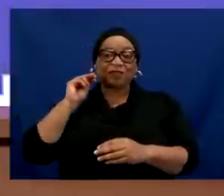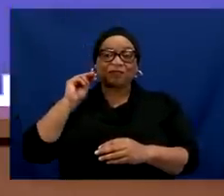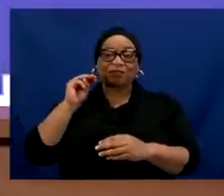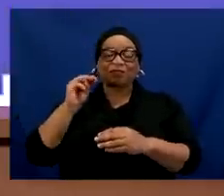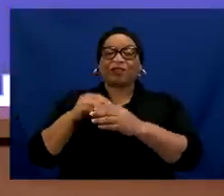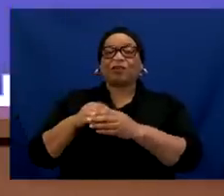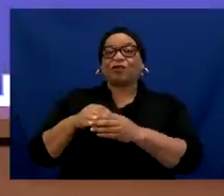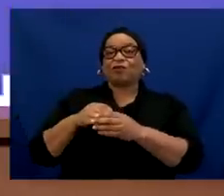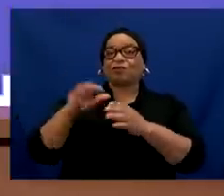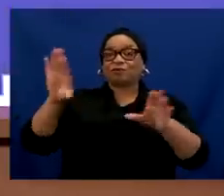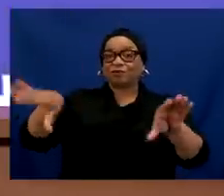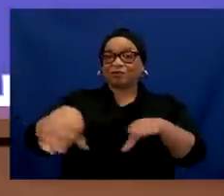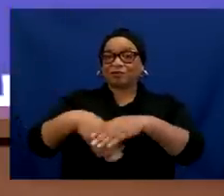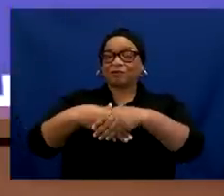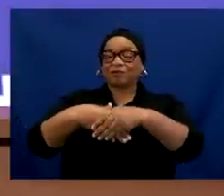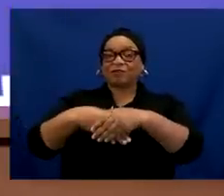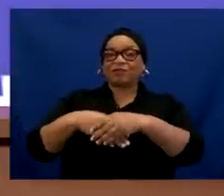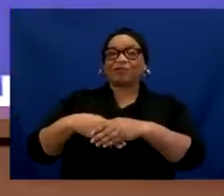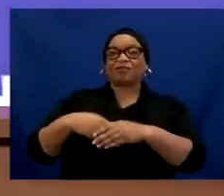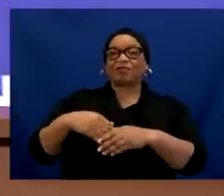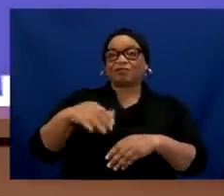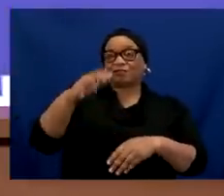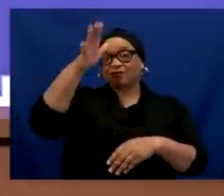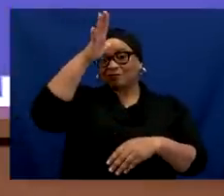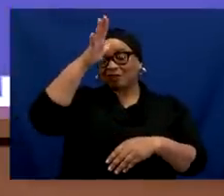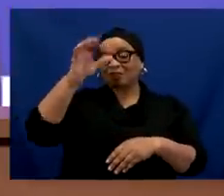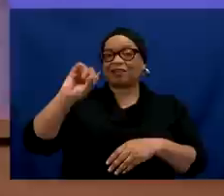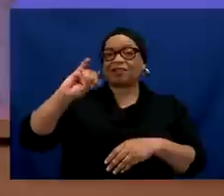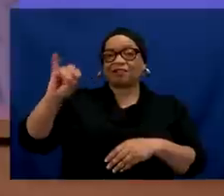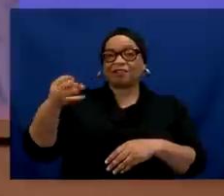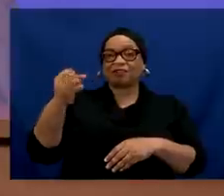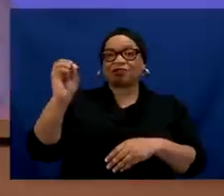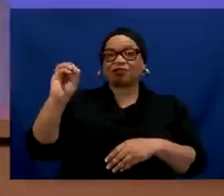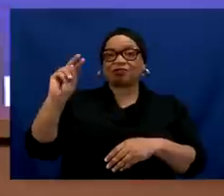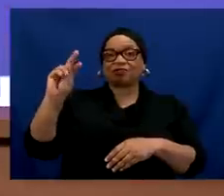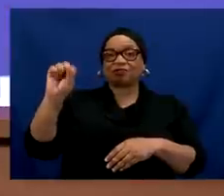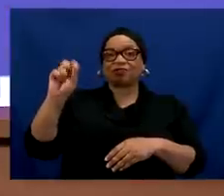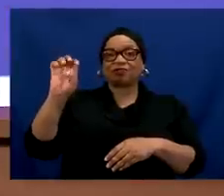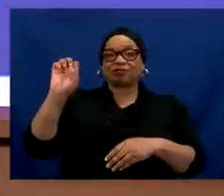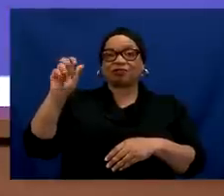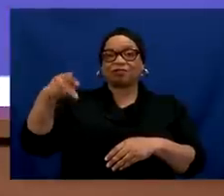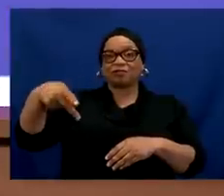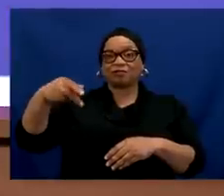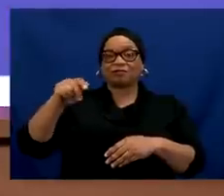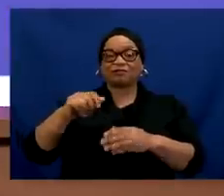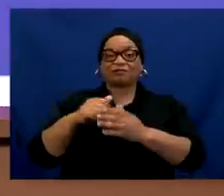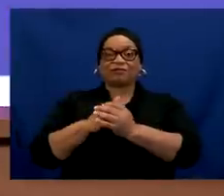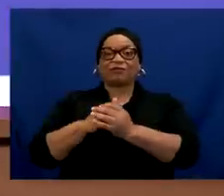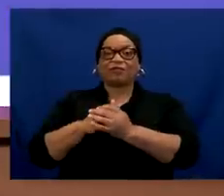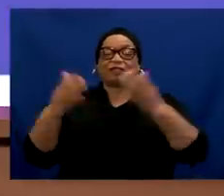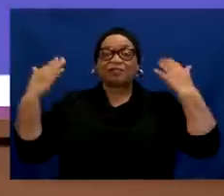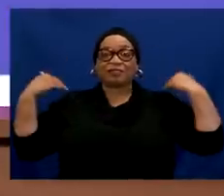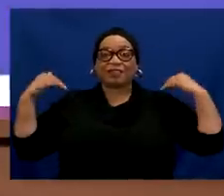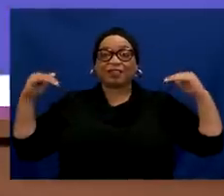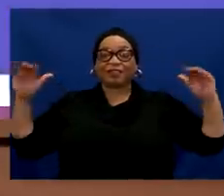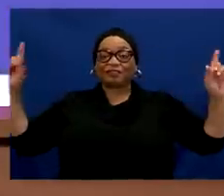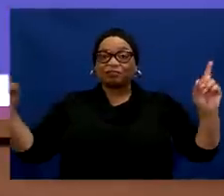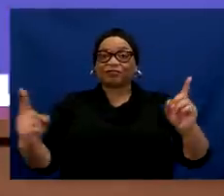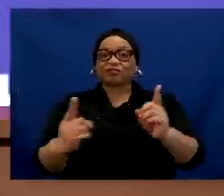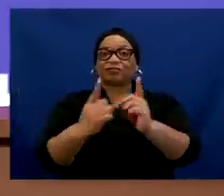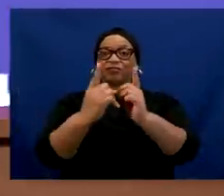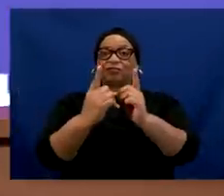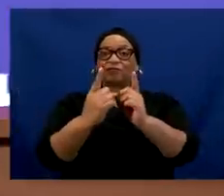the house of David, and the virgin's name was Mary. And the angel came in unto her and said,